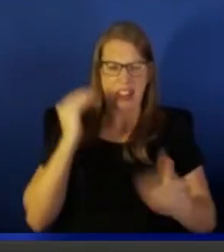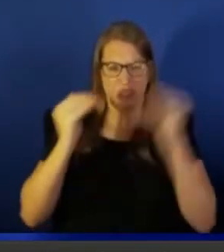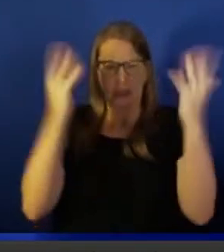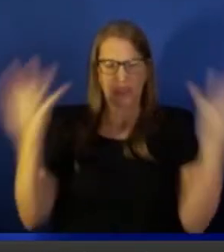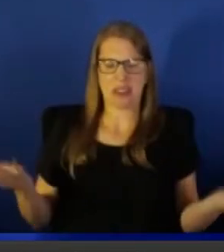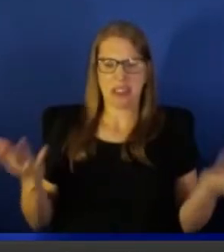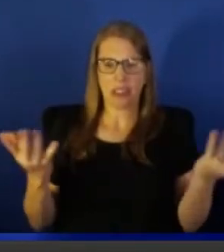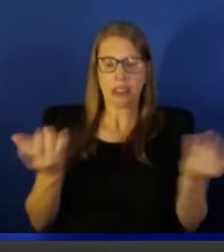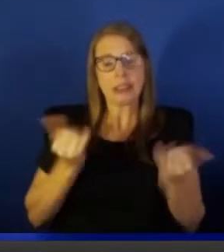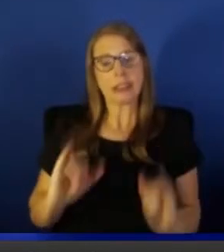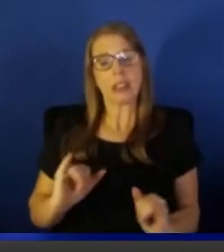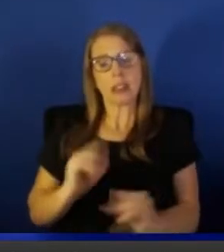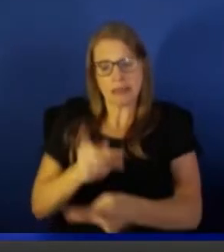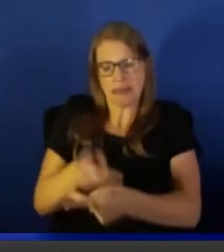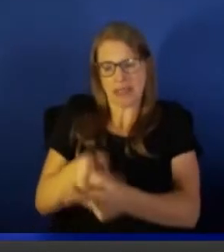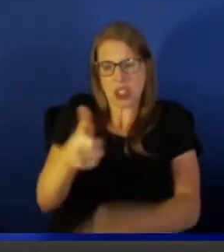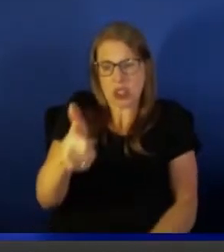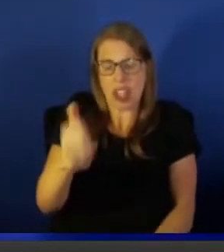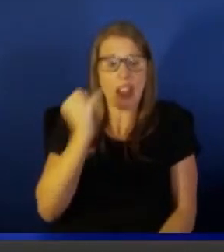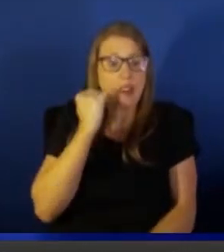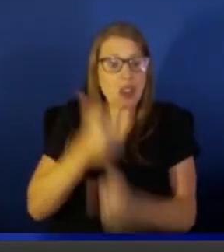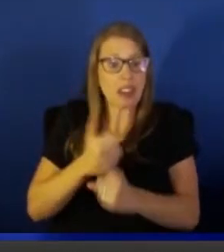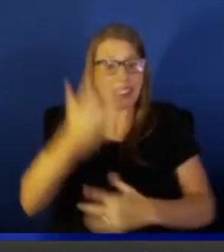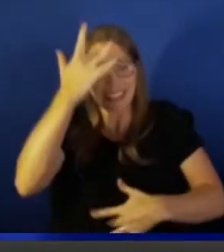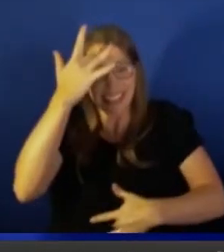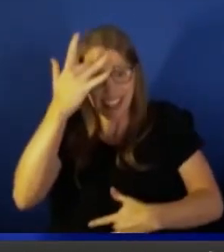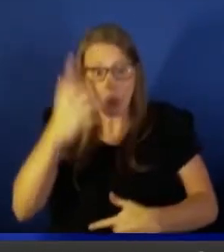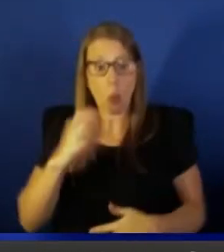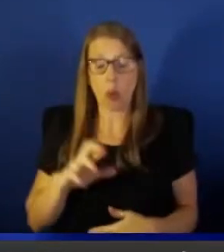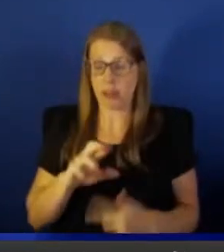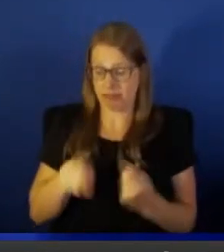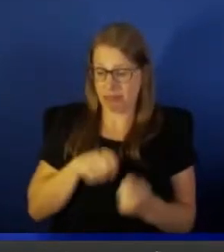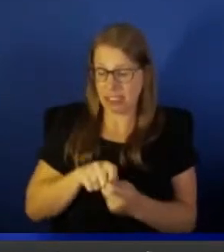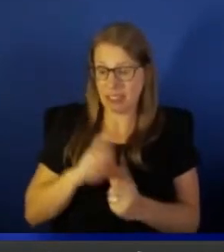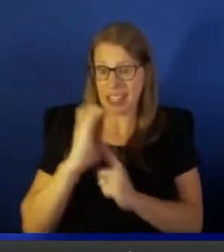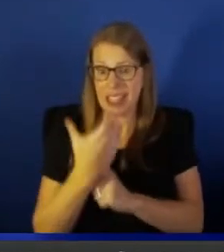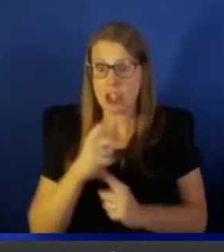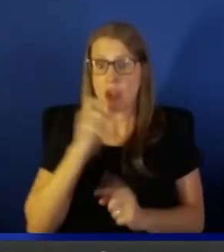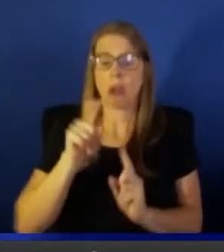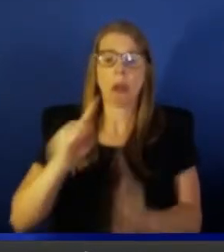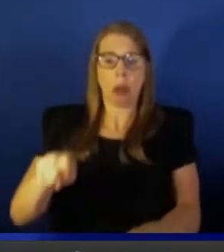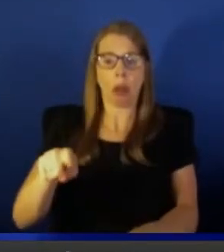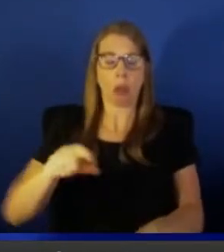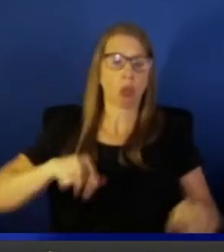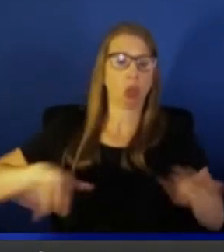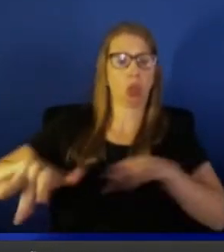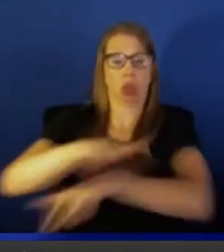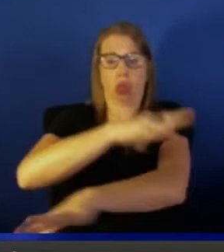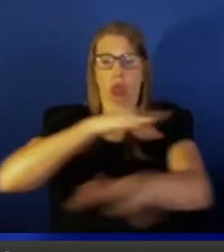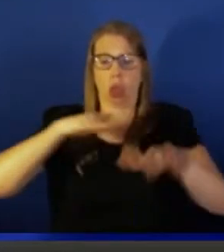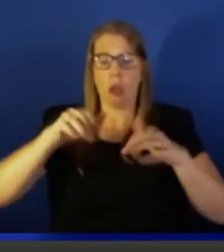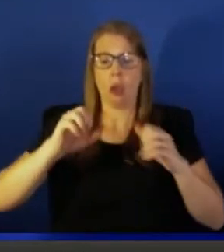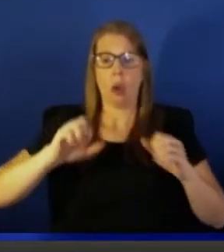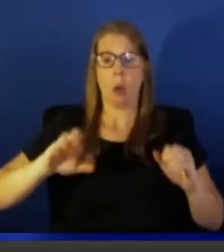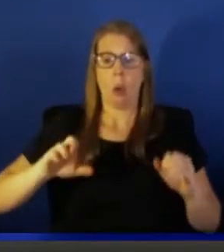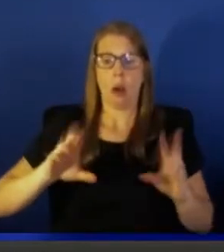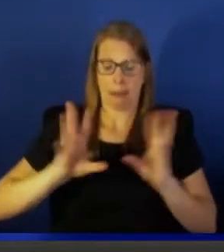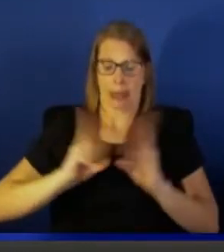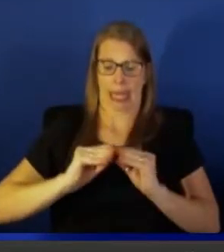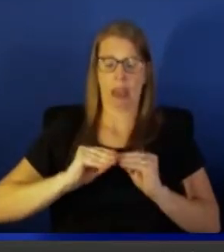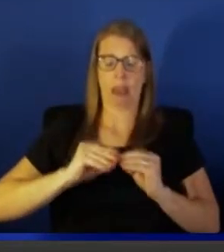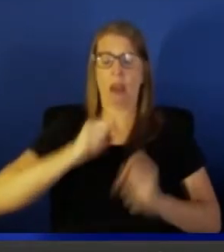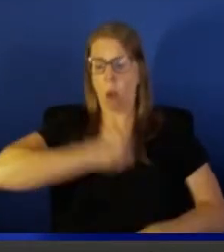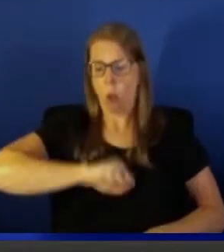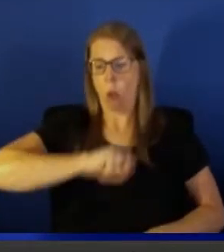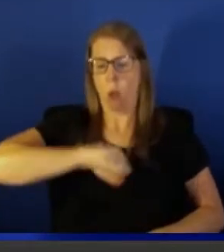out for yours. If you're sick, if you have certain conditions, don't just go to the big crowded concert or meeting hacking all over everyone, which is something